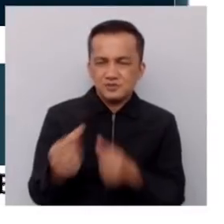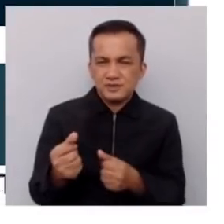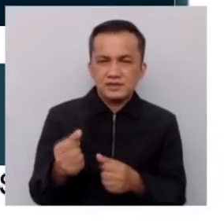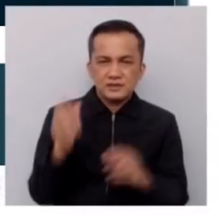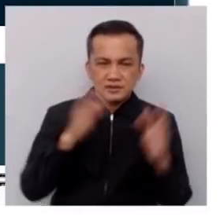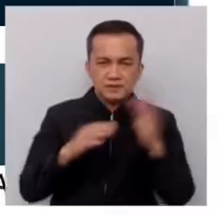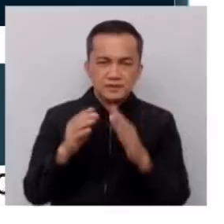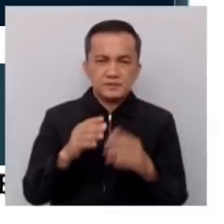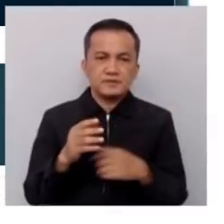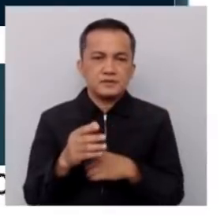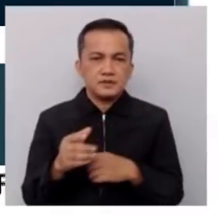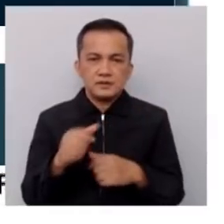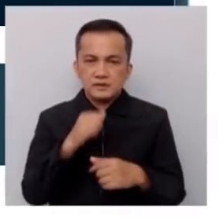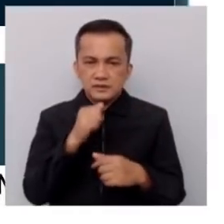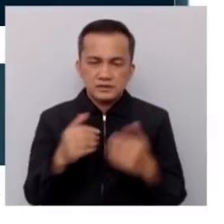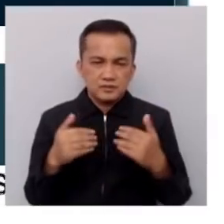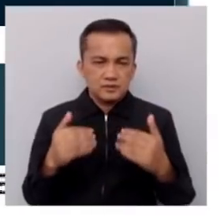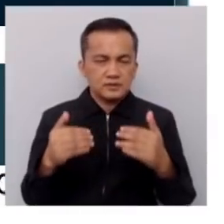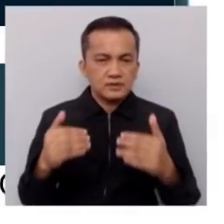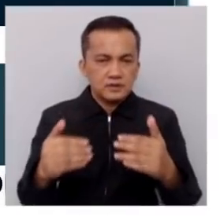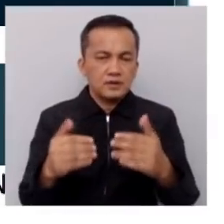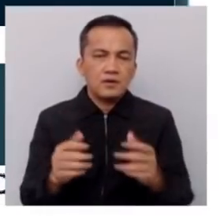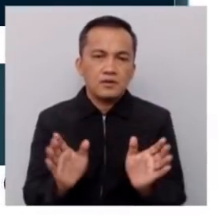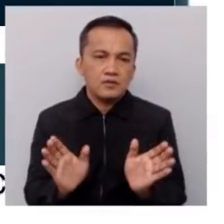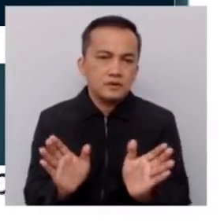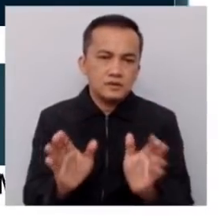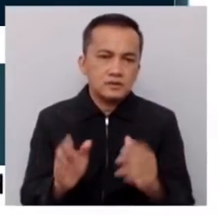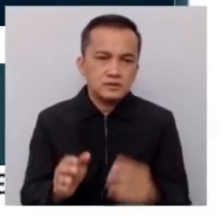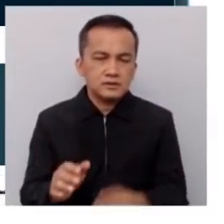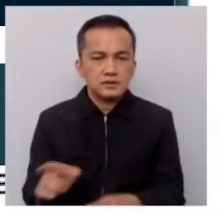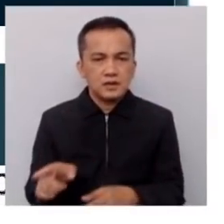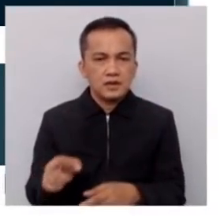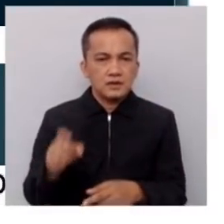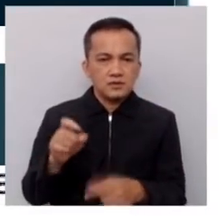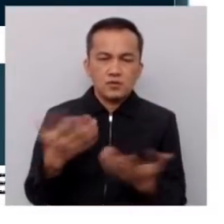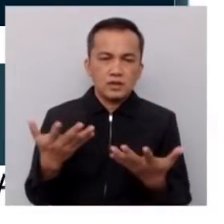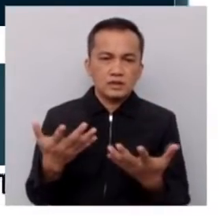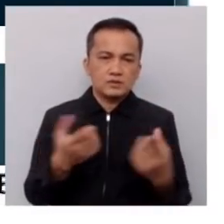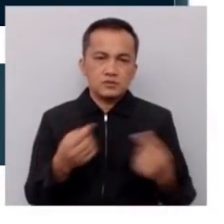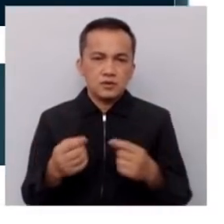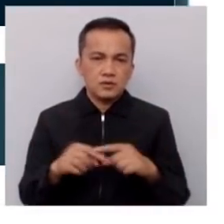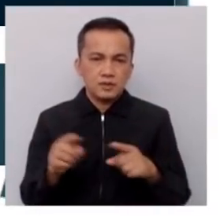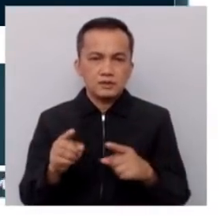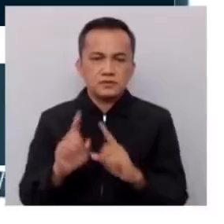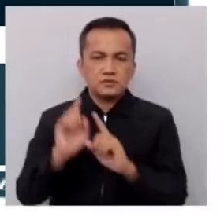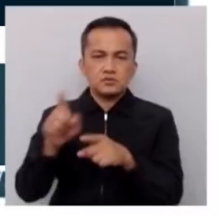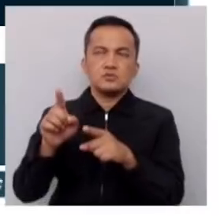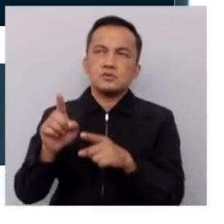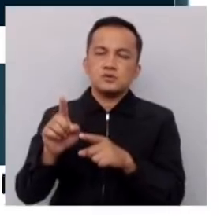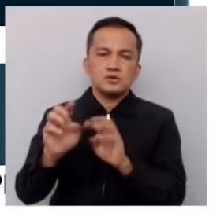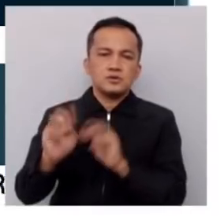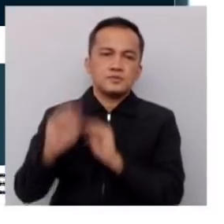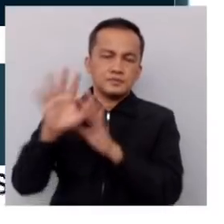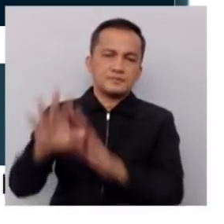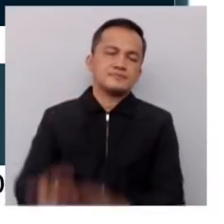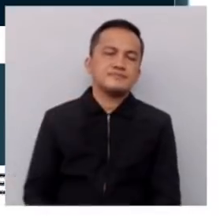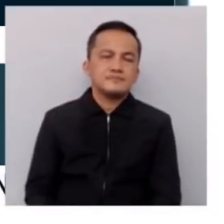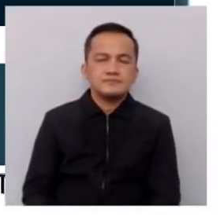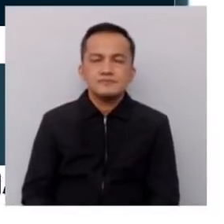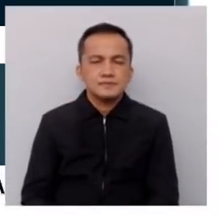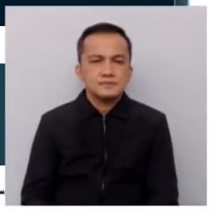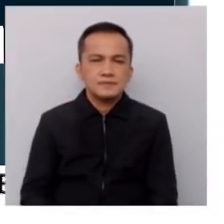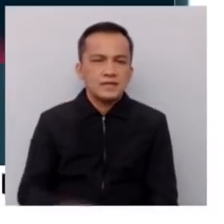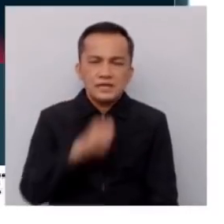they're again being pushed to the edge, so that they have no other recourse but to go to the boondocks. Finally, so it's not a flip